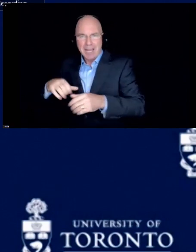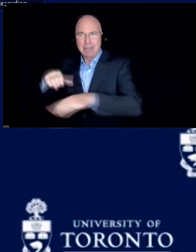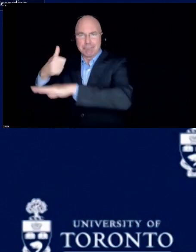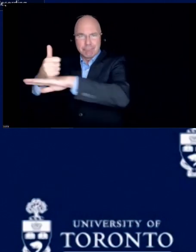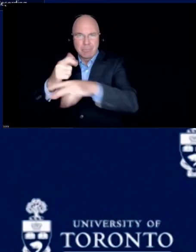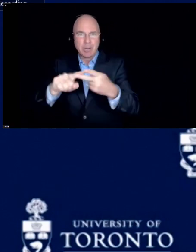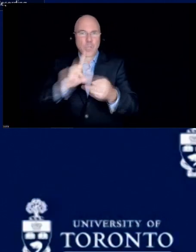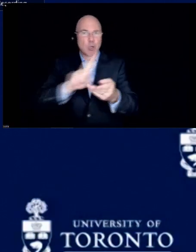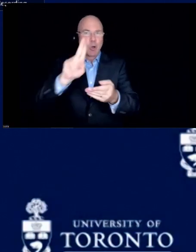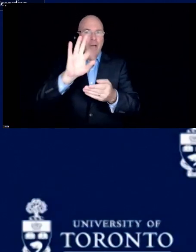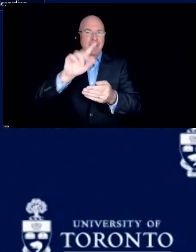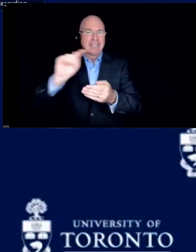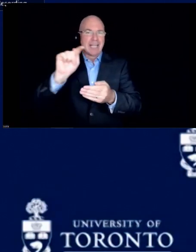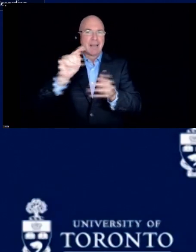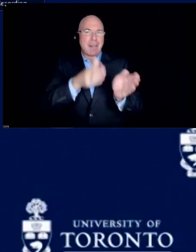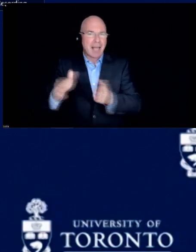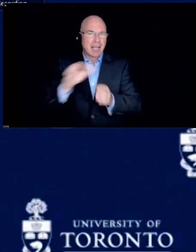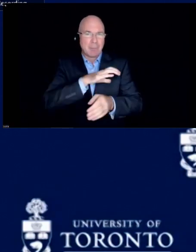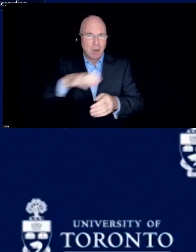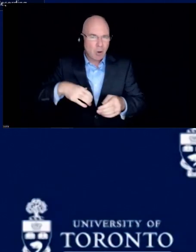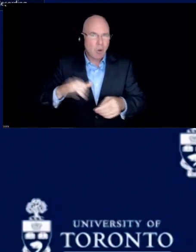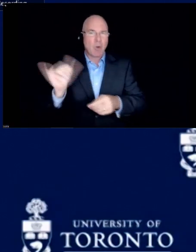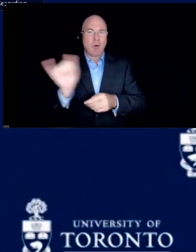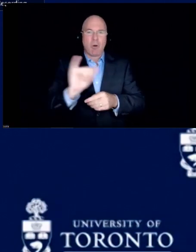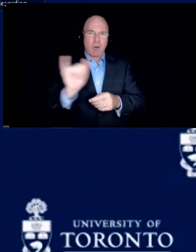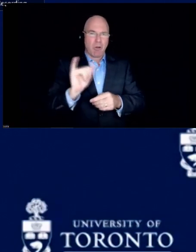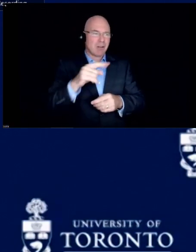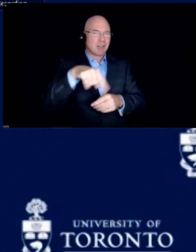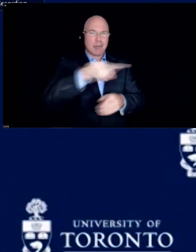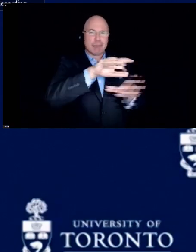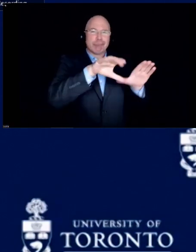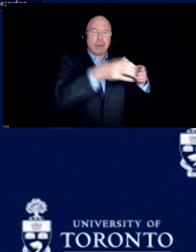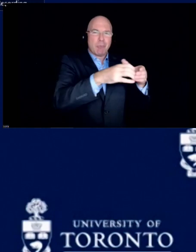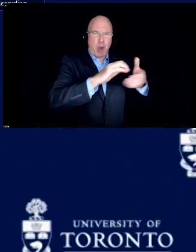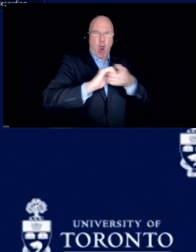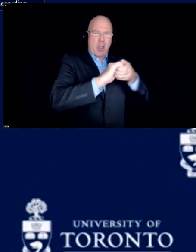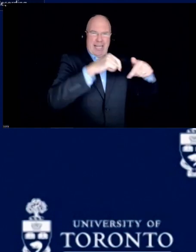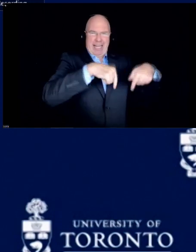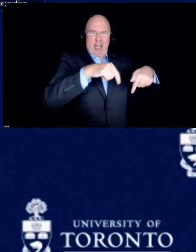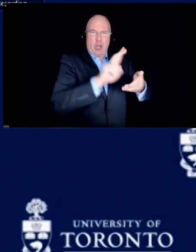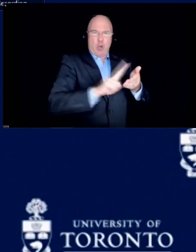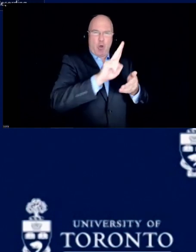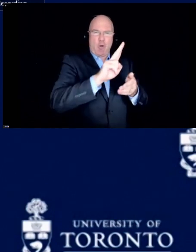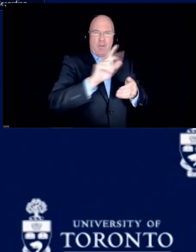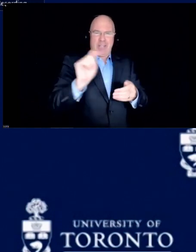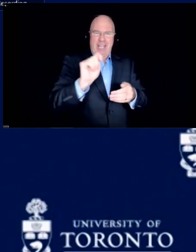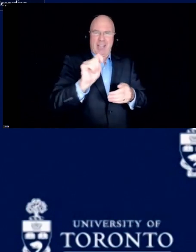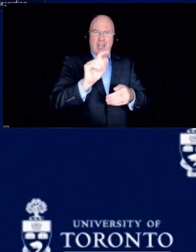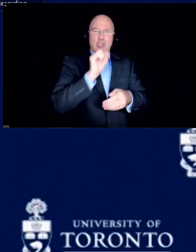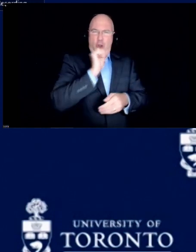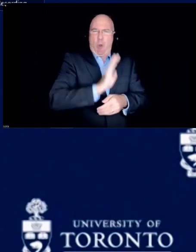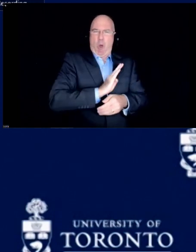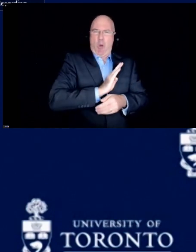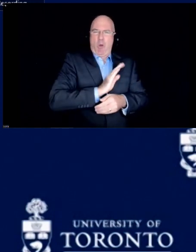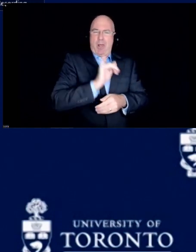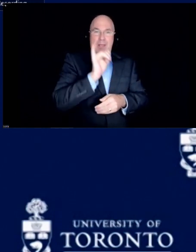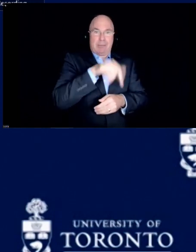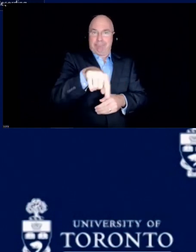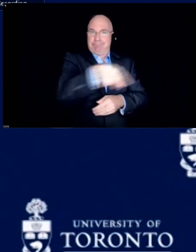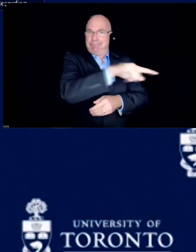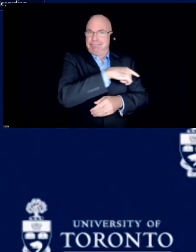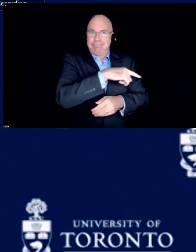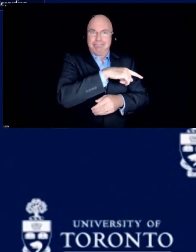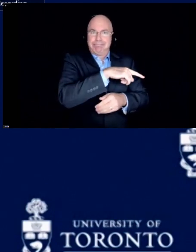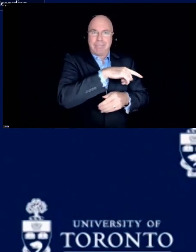T Planning Committee, and the very dedicated and tenacious group of colleagues here at the University of Toronto Scarborough, who has steered us very diligently to